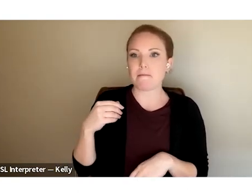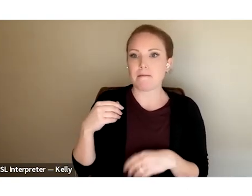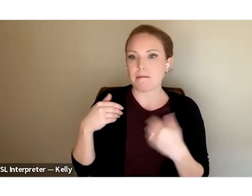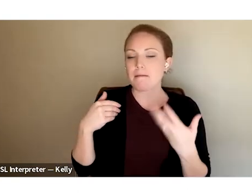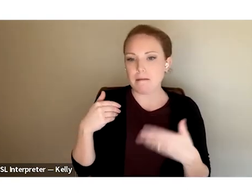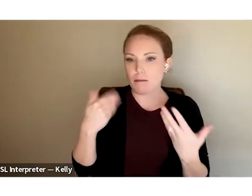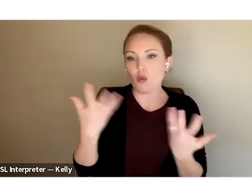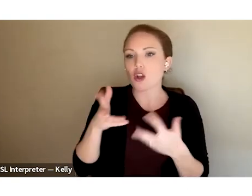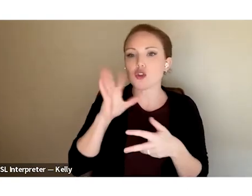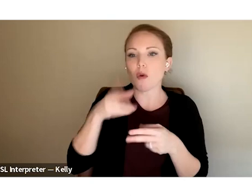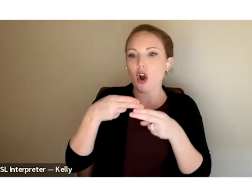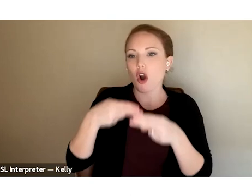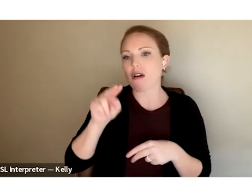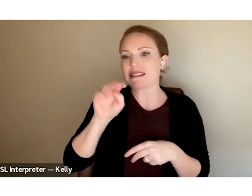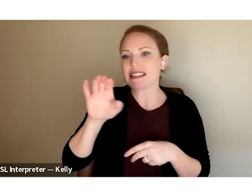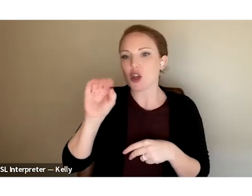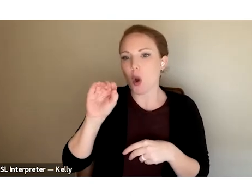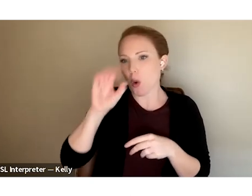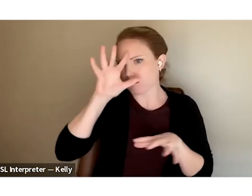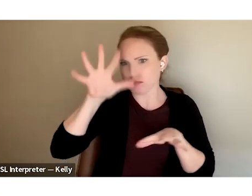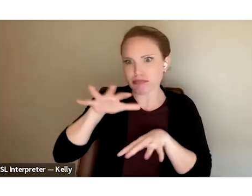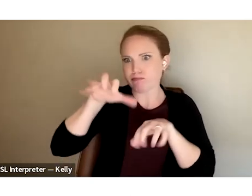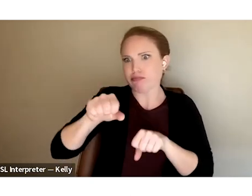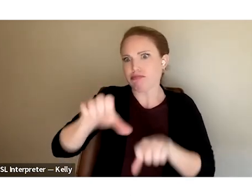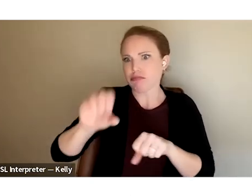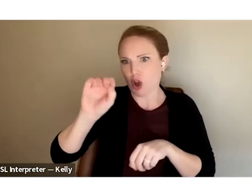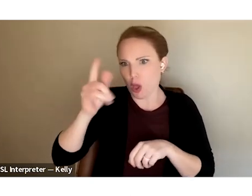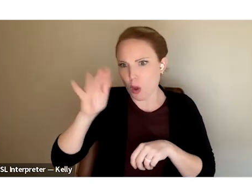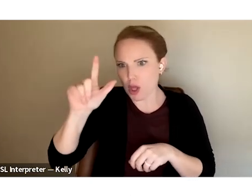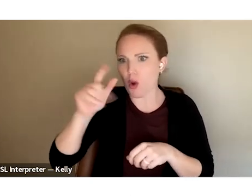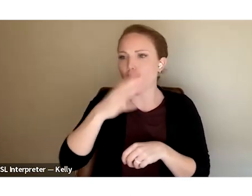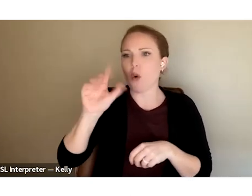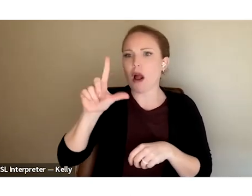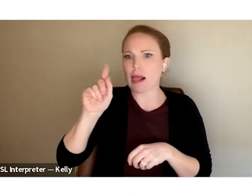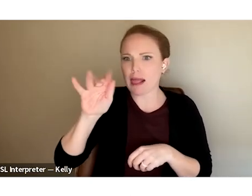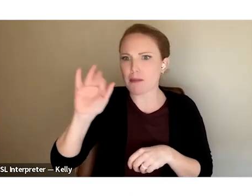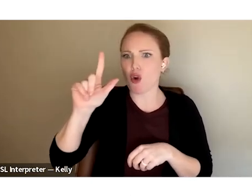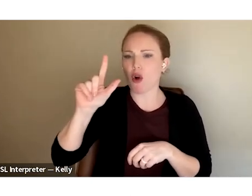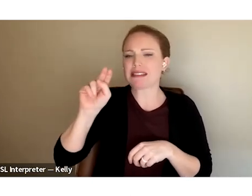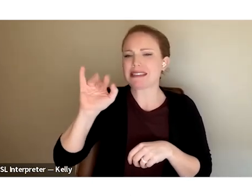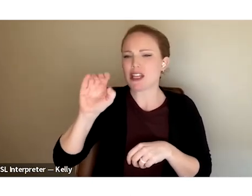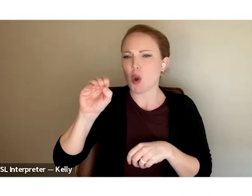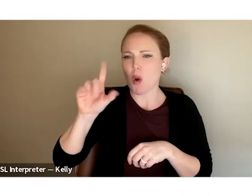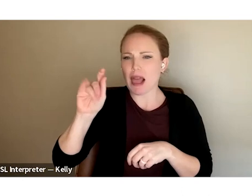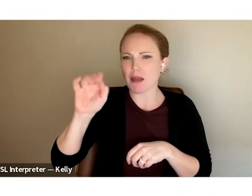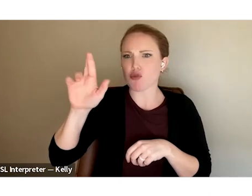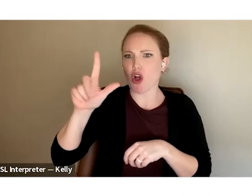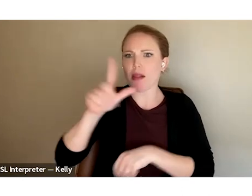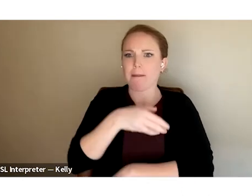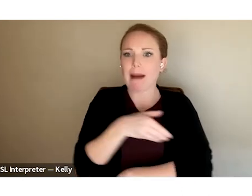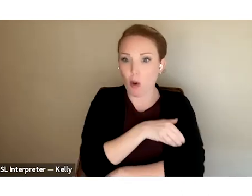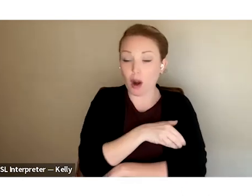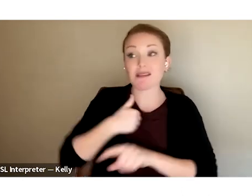what you would call maybe neo-colonial and then later neoliberal power, Egypt was in a